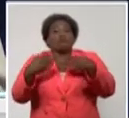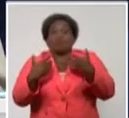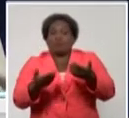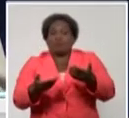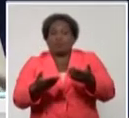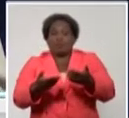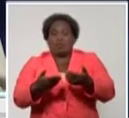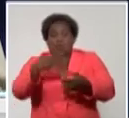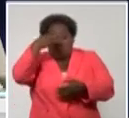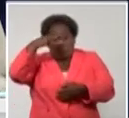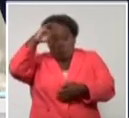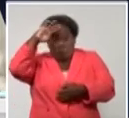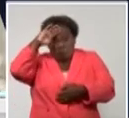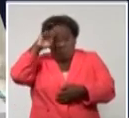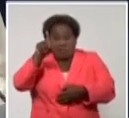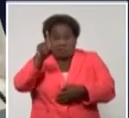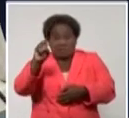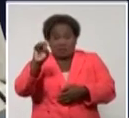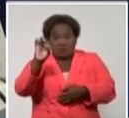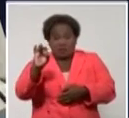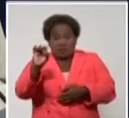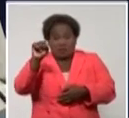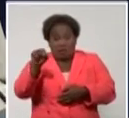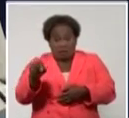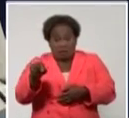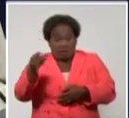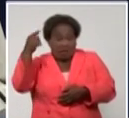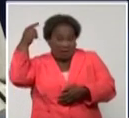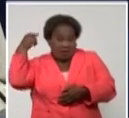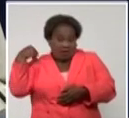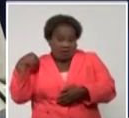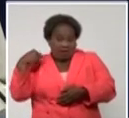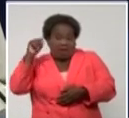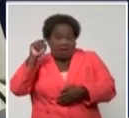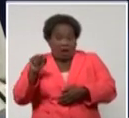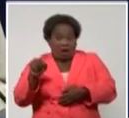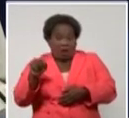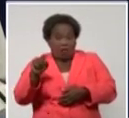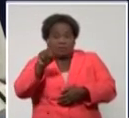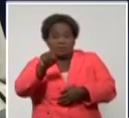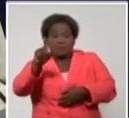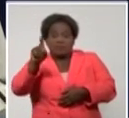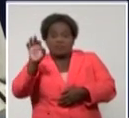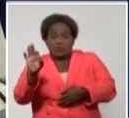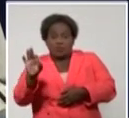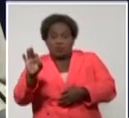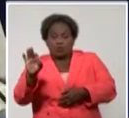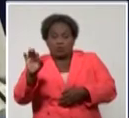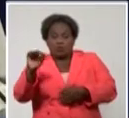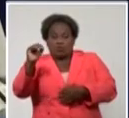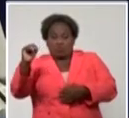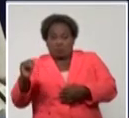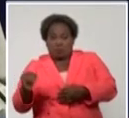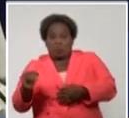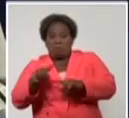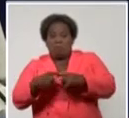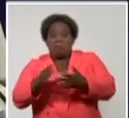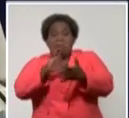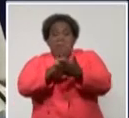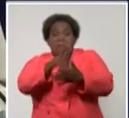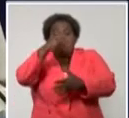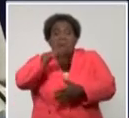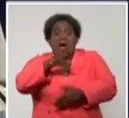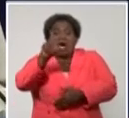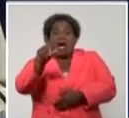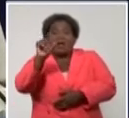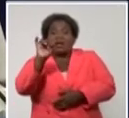2,304 people have recovered from the virus in Cuba, representing 90.3% of the total. Now we're going to turn our attention to the world